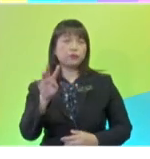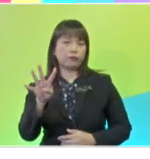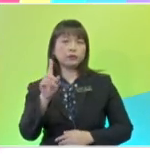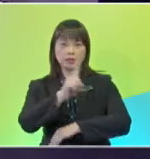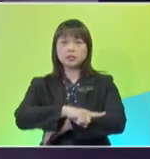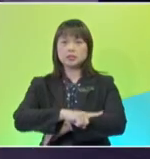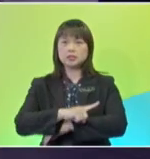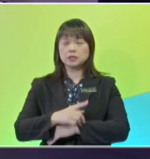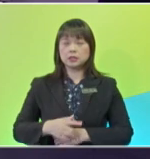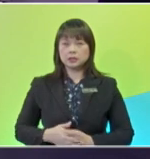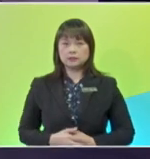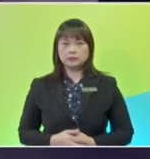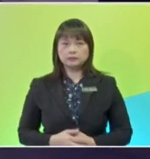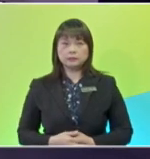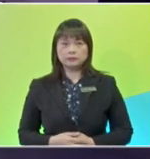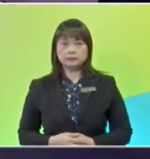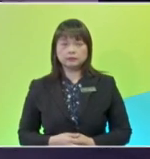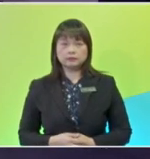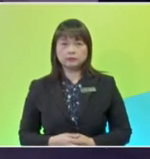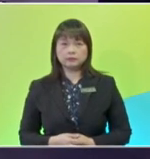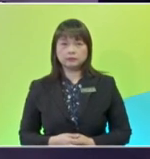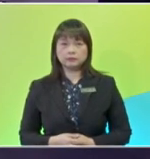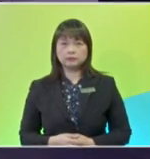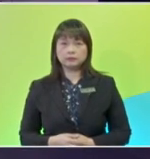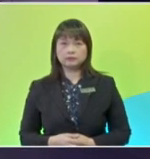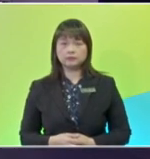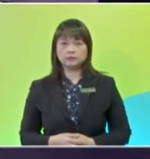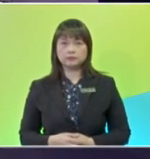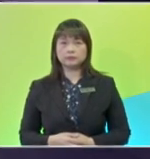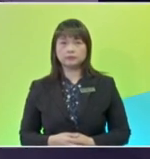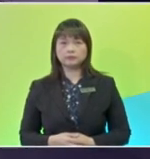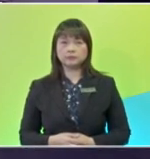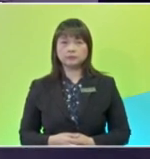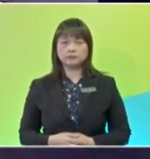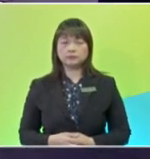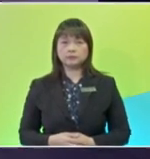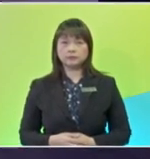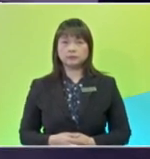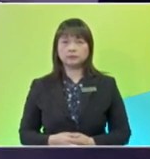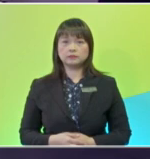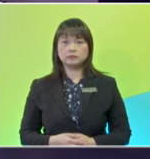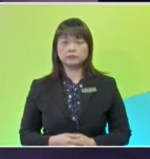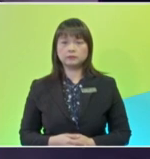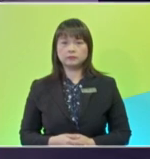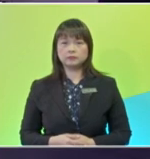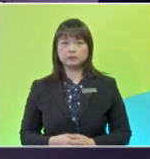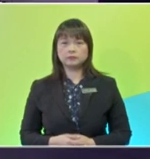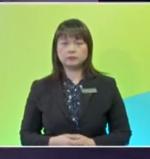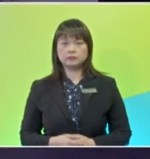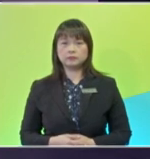like a crescent, but a bigger area of being lit, right? Yeah, the bigger area of the moon being littered up.